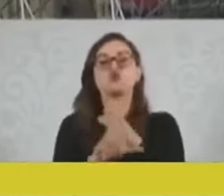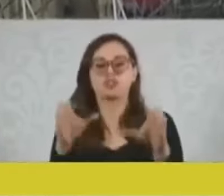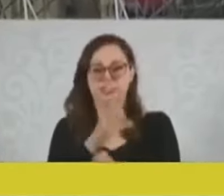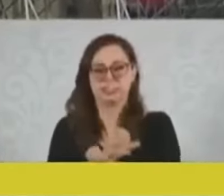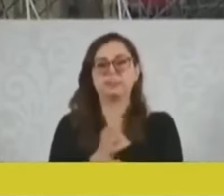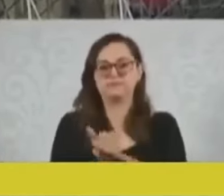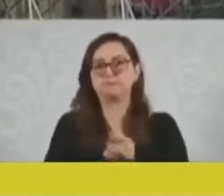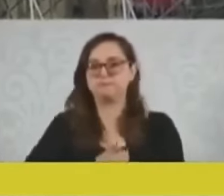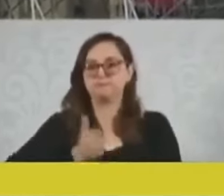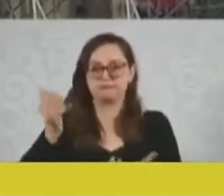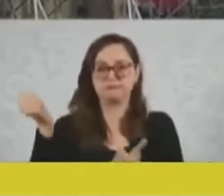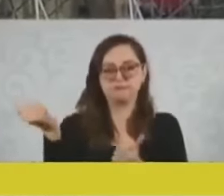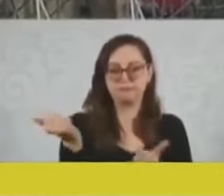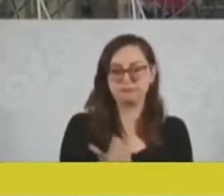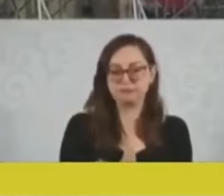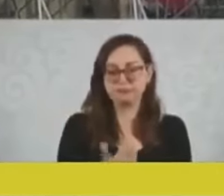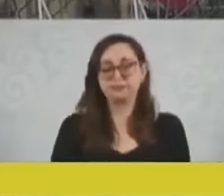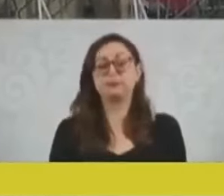Also,